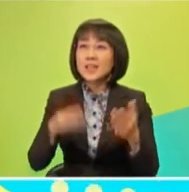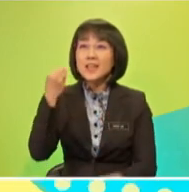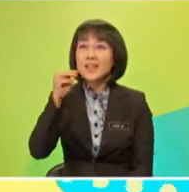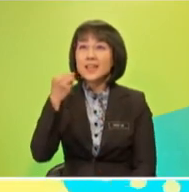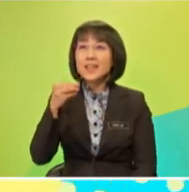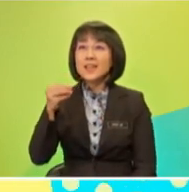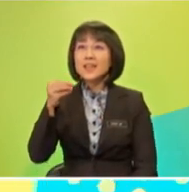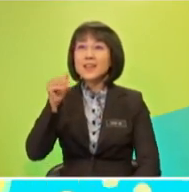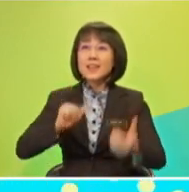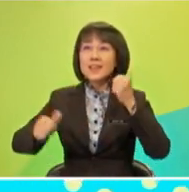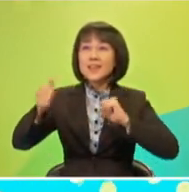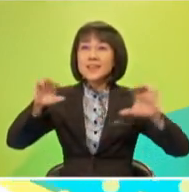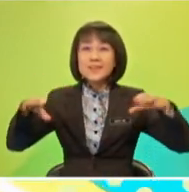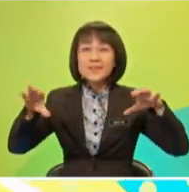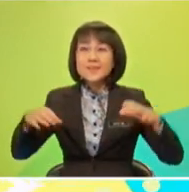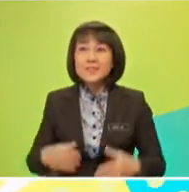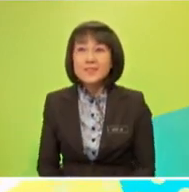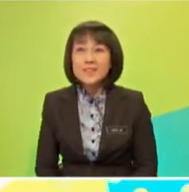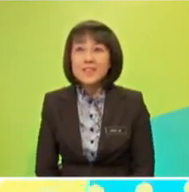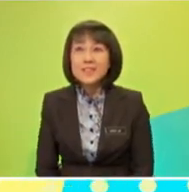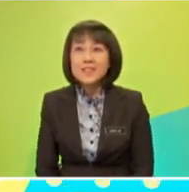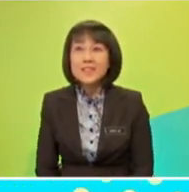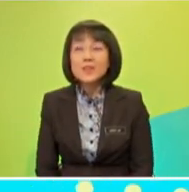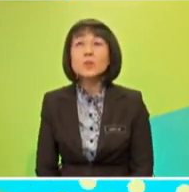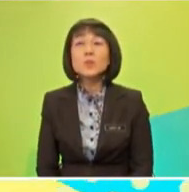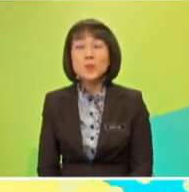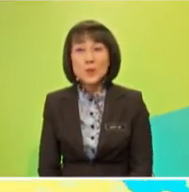What is the action there, Chris? Let's see.